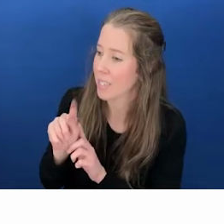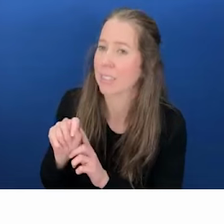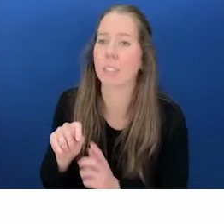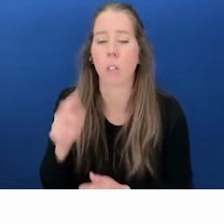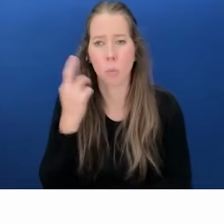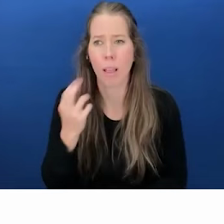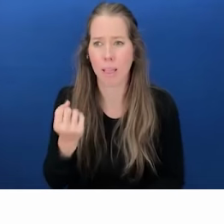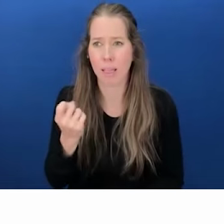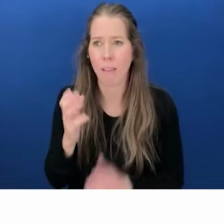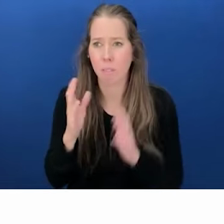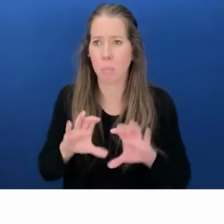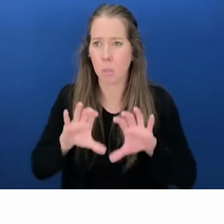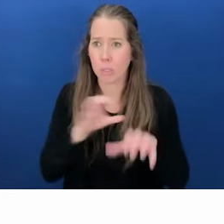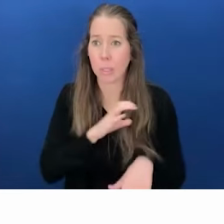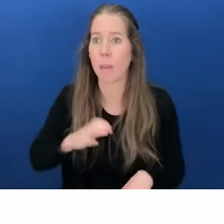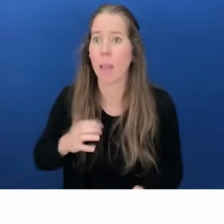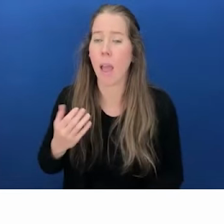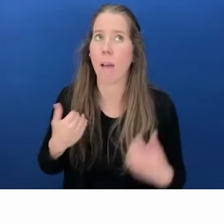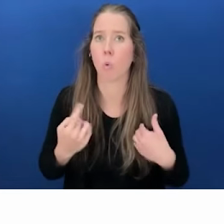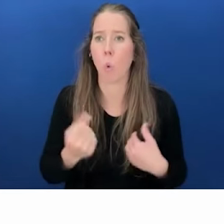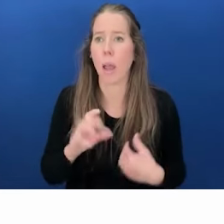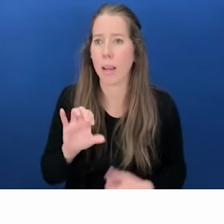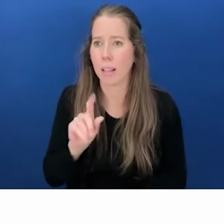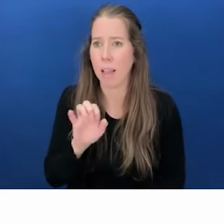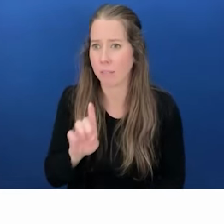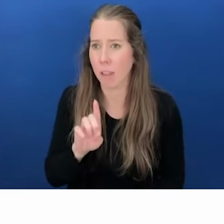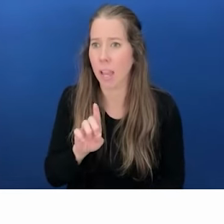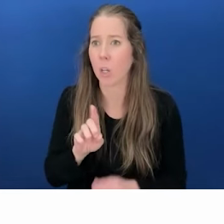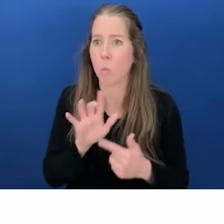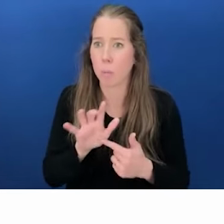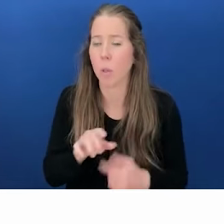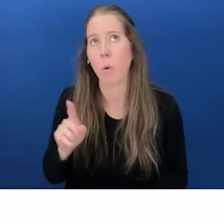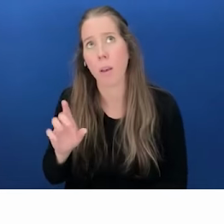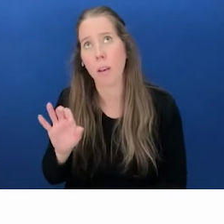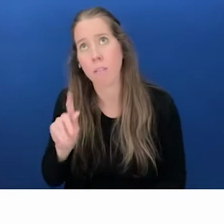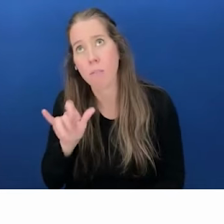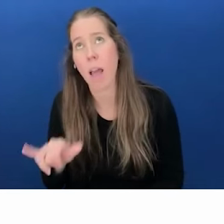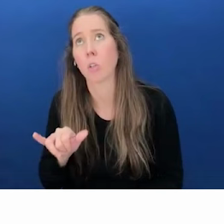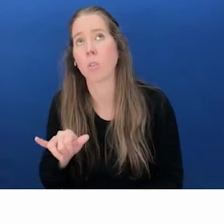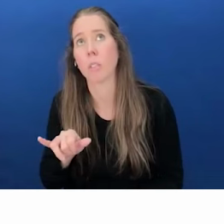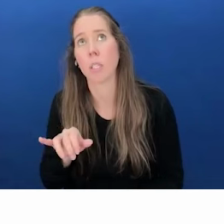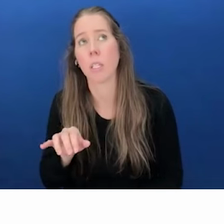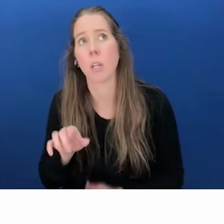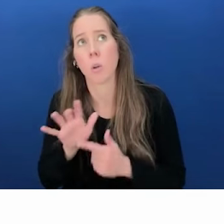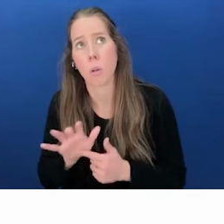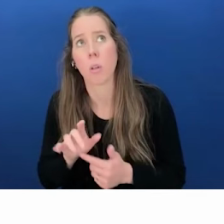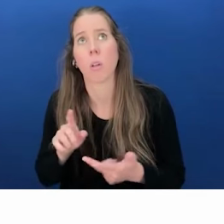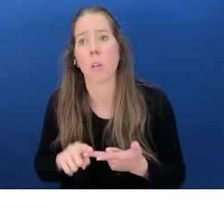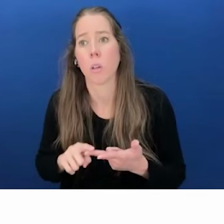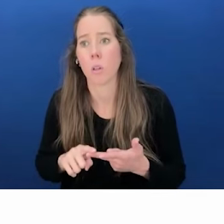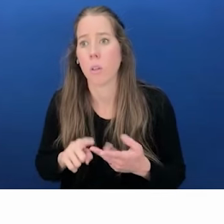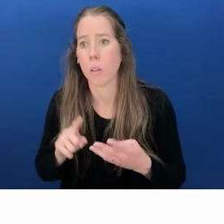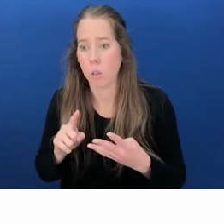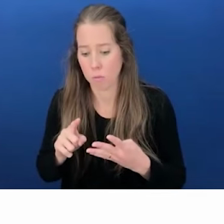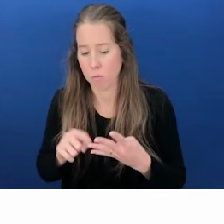one classified representative, one faculty representative, one classified Senate rep, and one faculty Senate